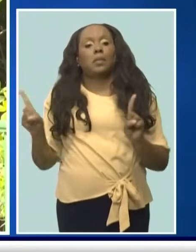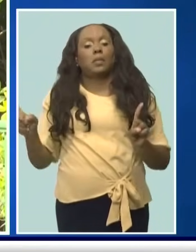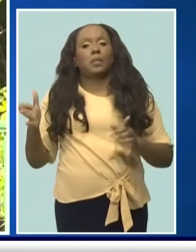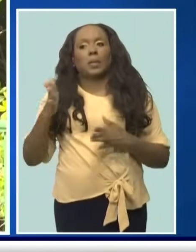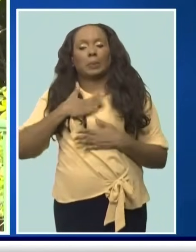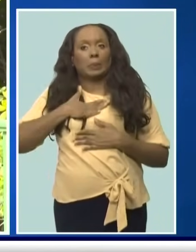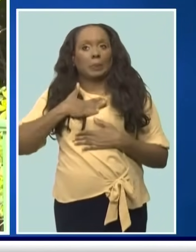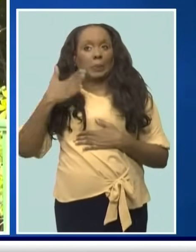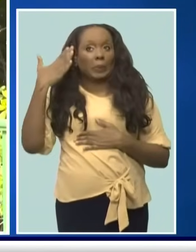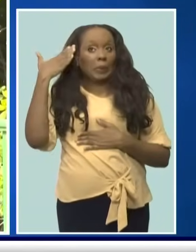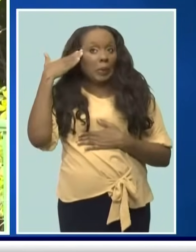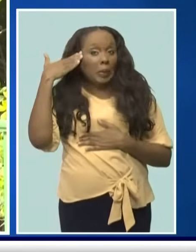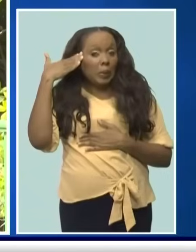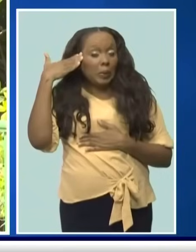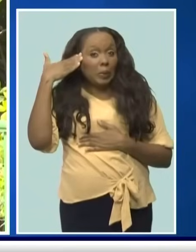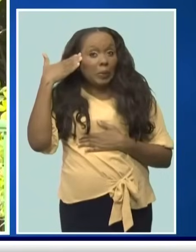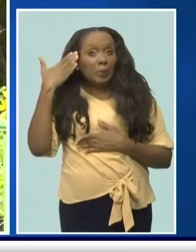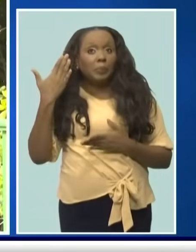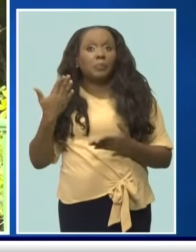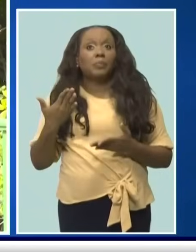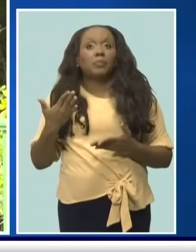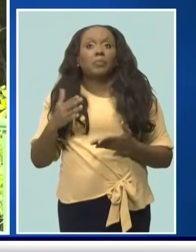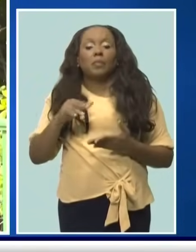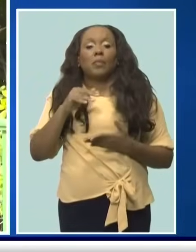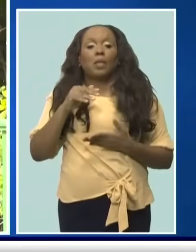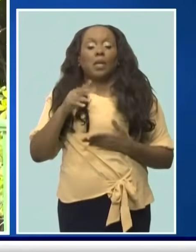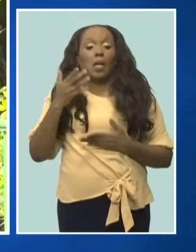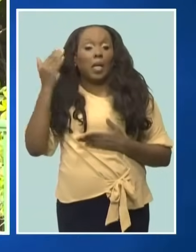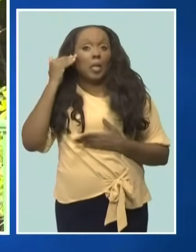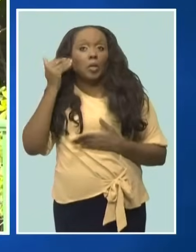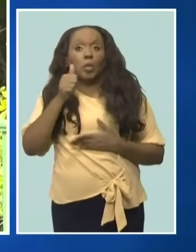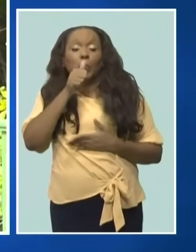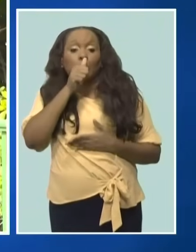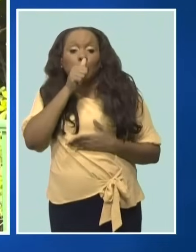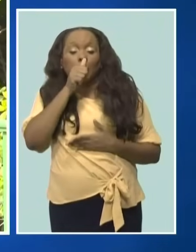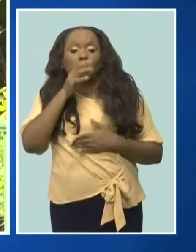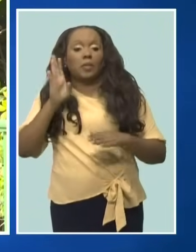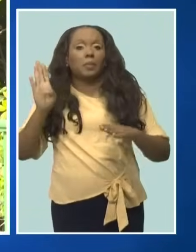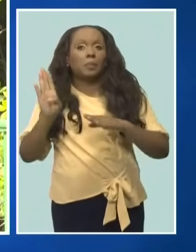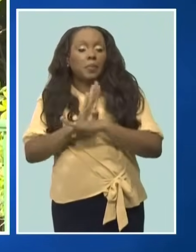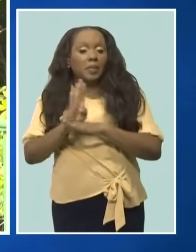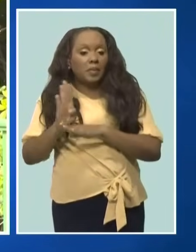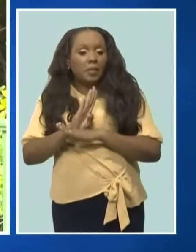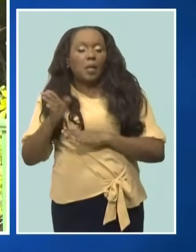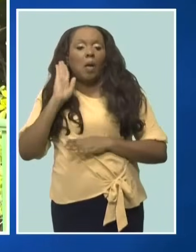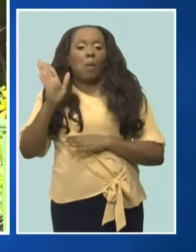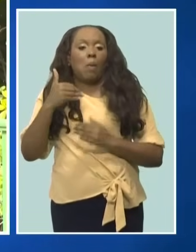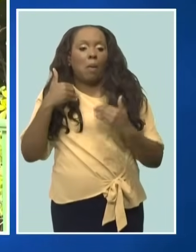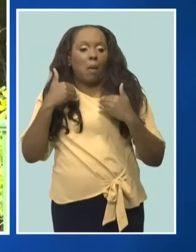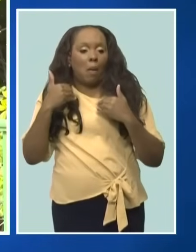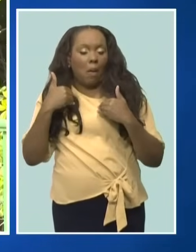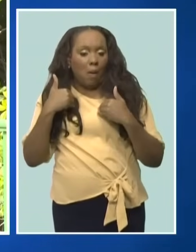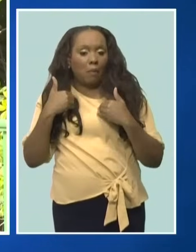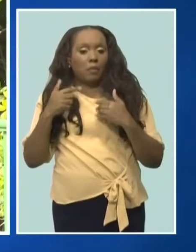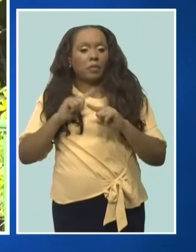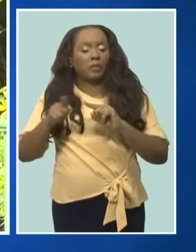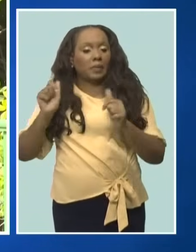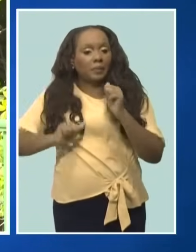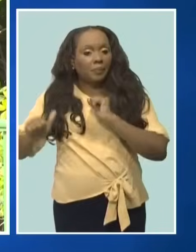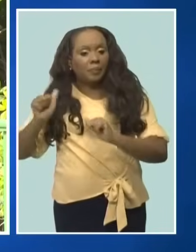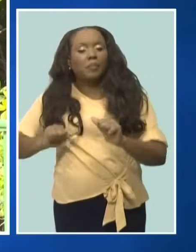knowledge that beyond the activities of the private sector of this country, that there are opportunities for